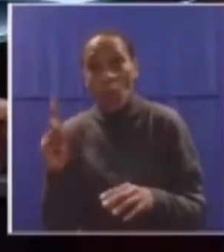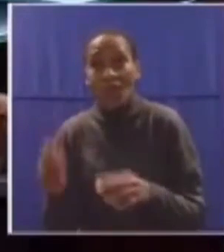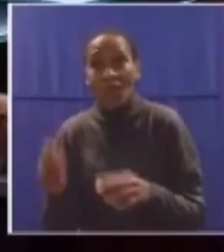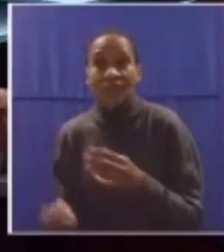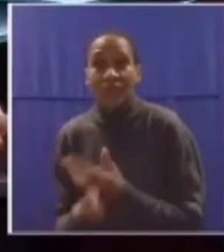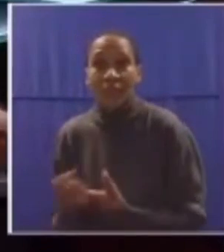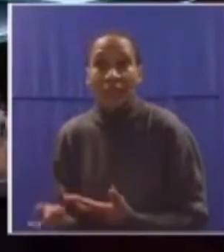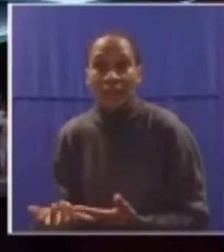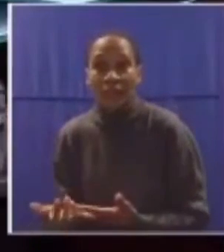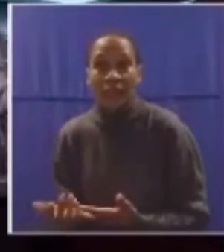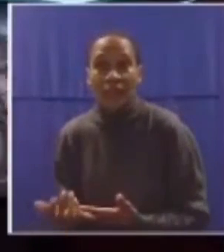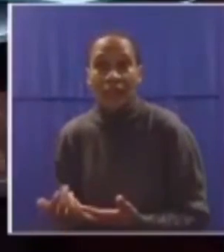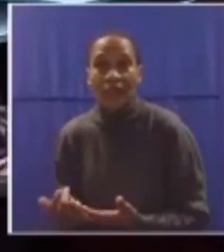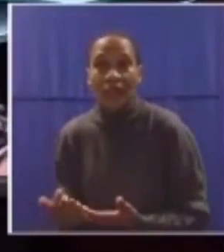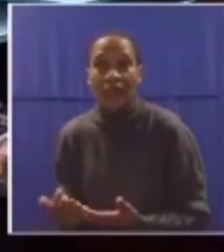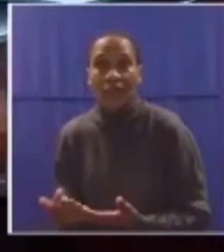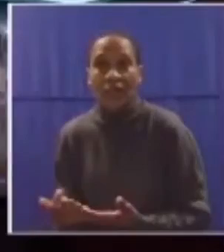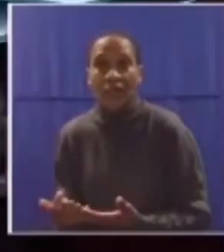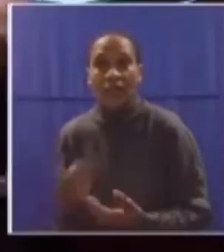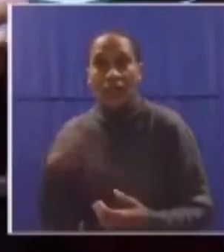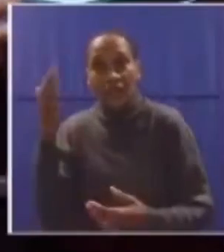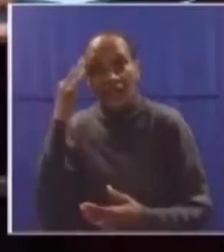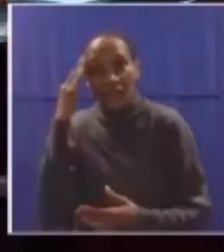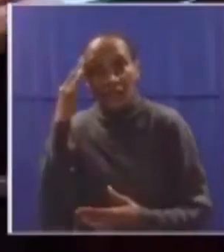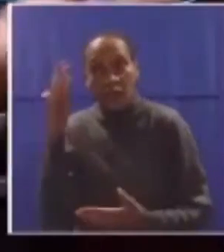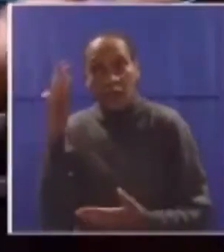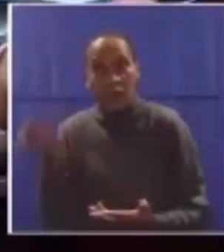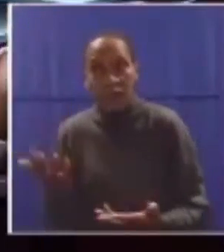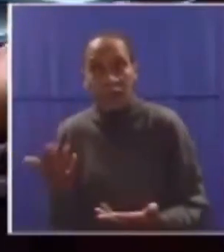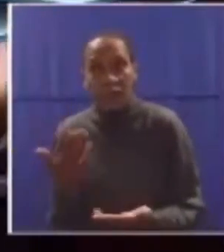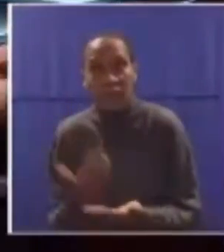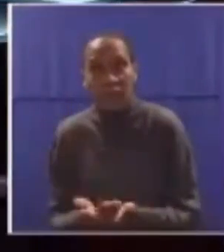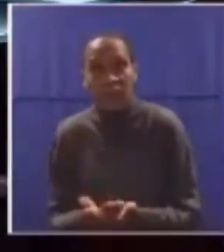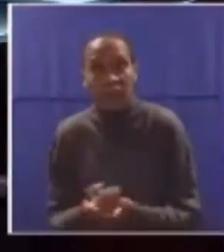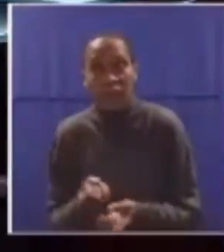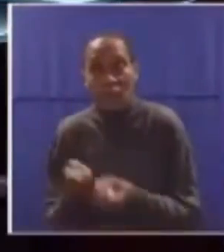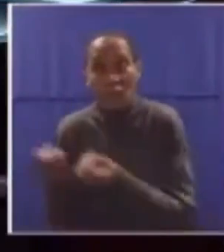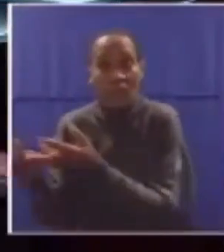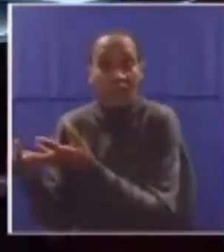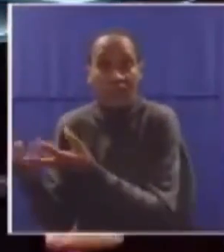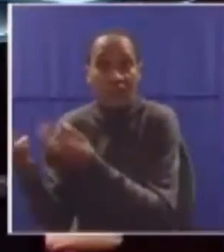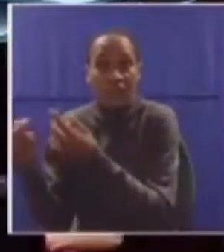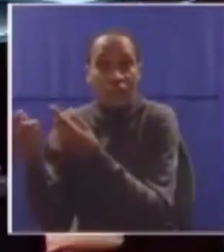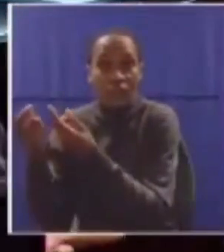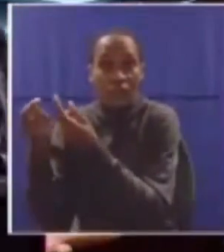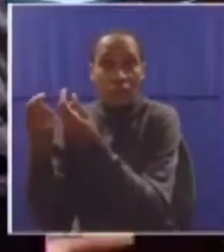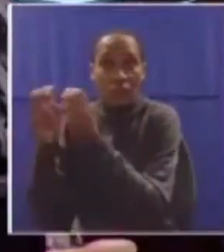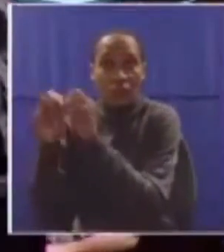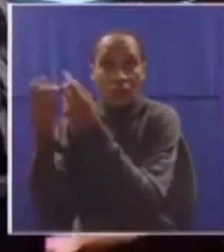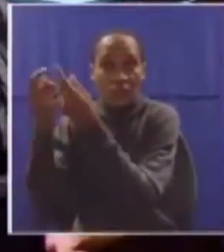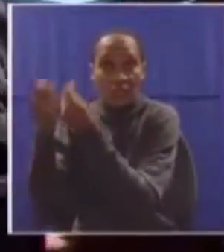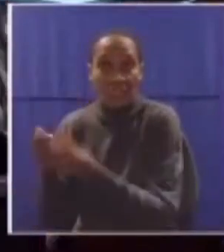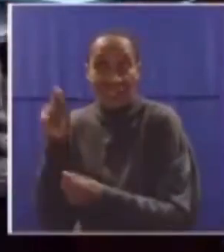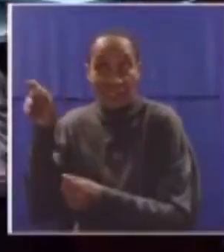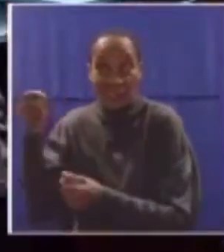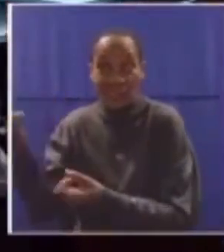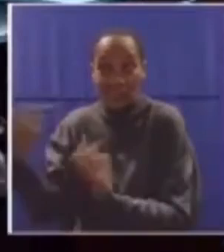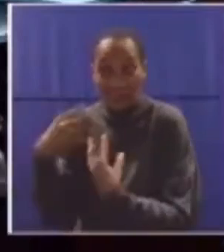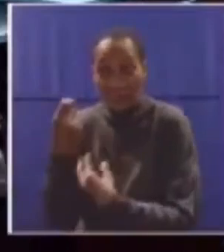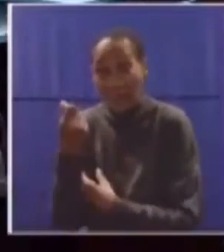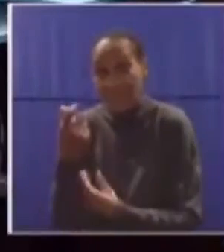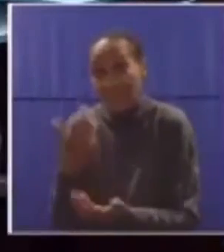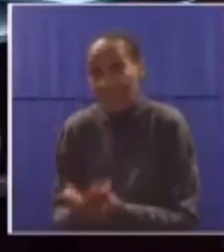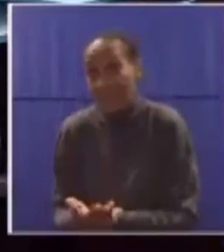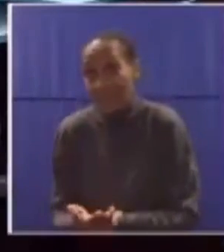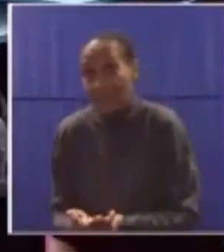much the state collects, and I know I can only give it to treasury, not to parliament. They're the only people who can give me money. But sitting